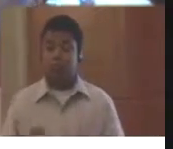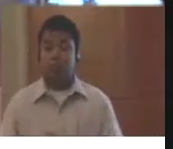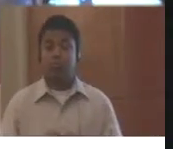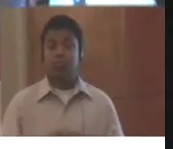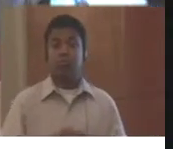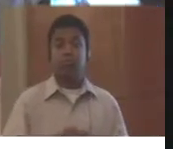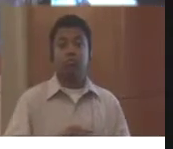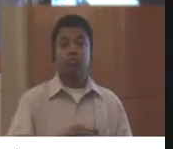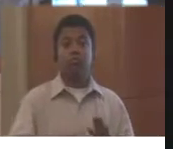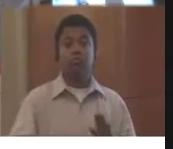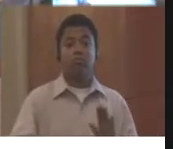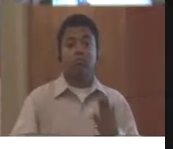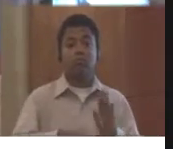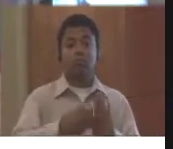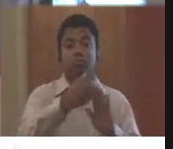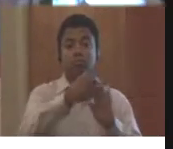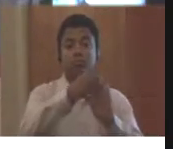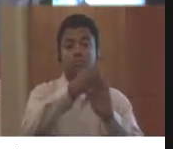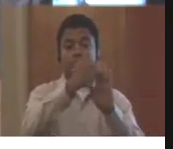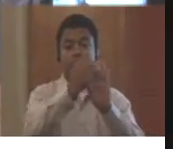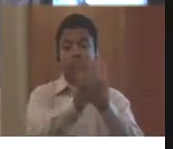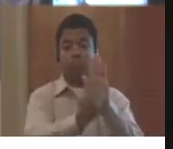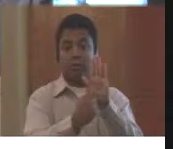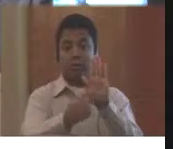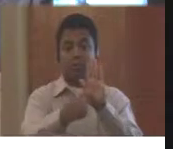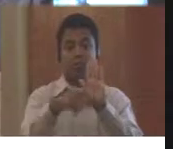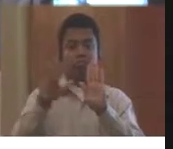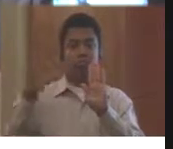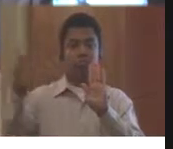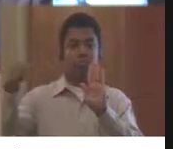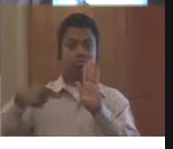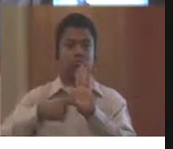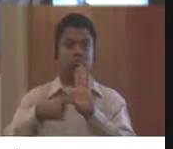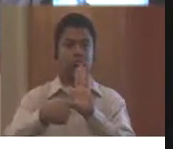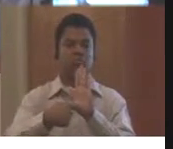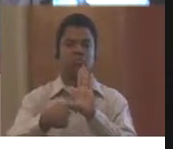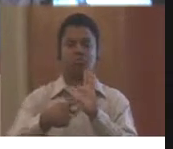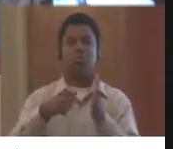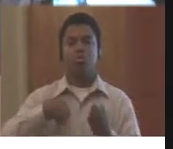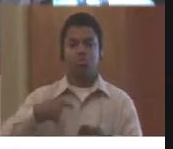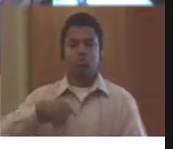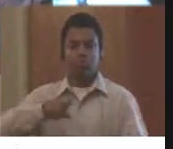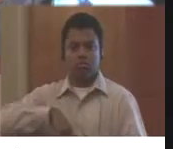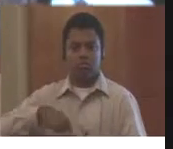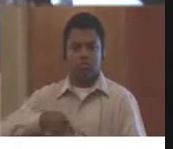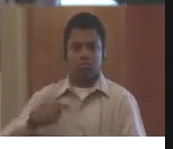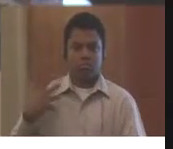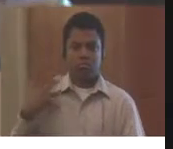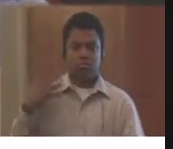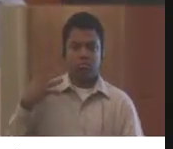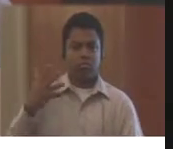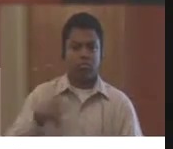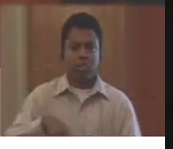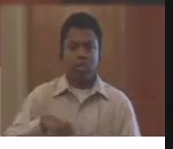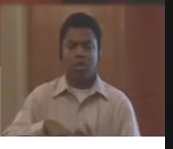Well, item 3. I would like to read it because there is a